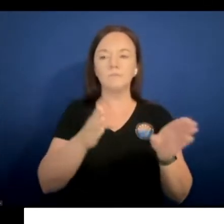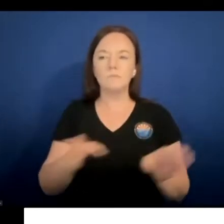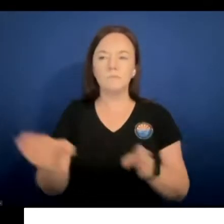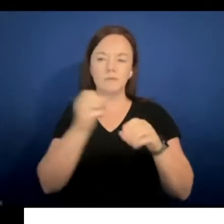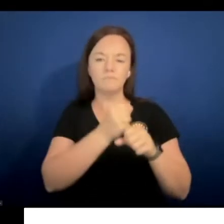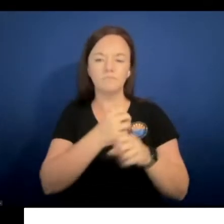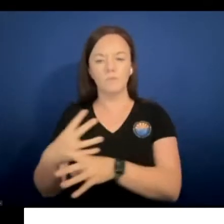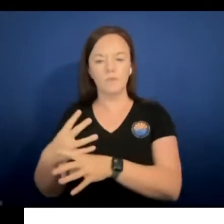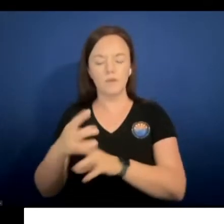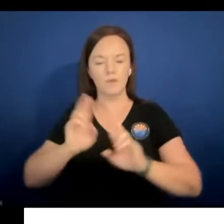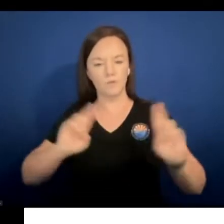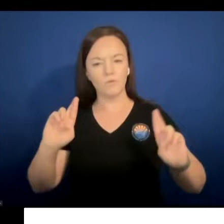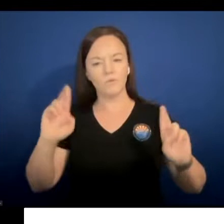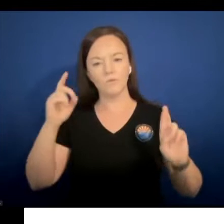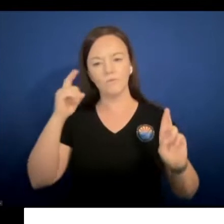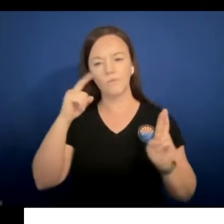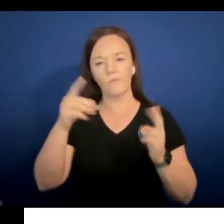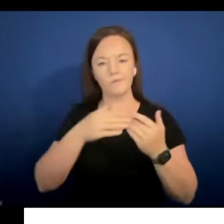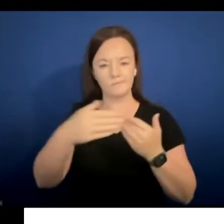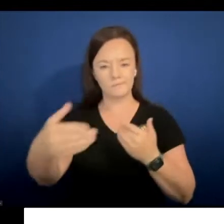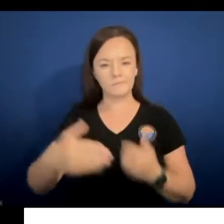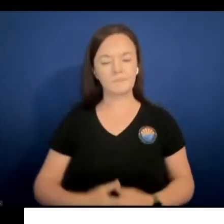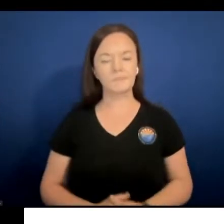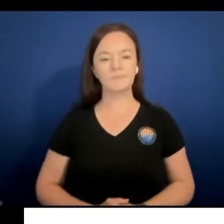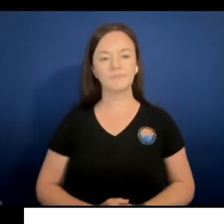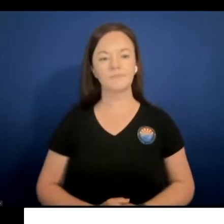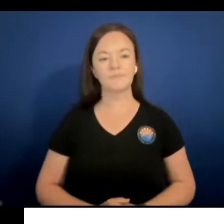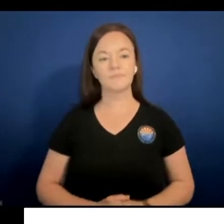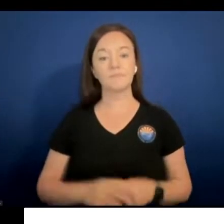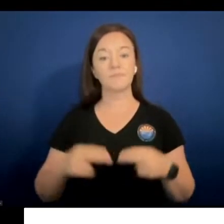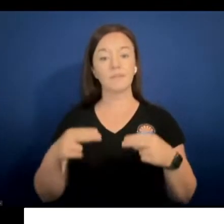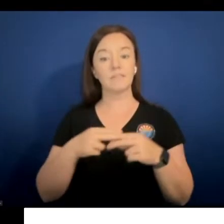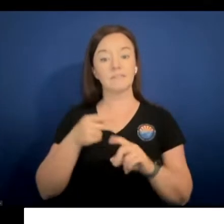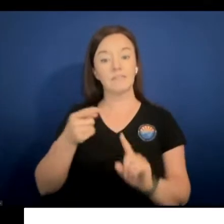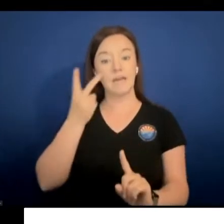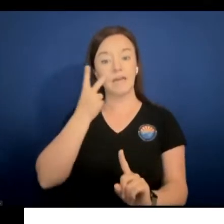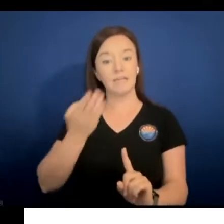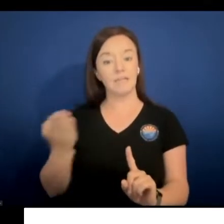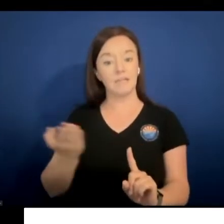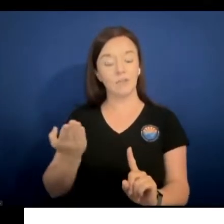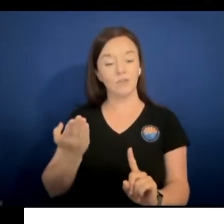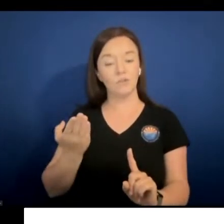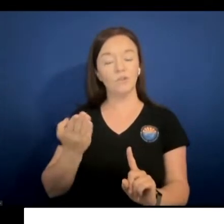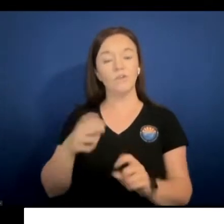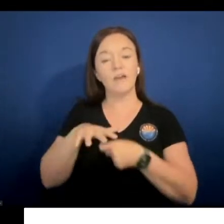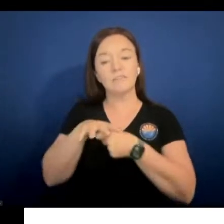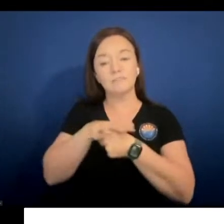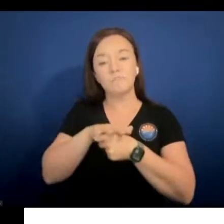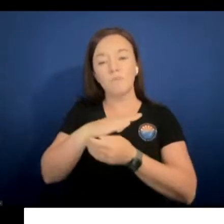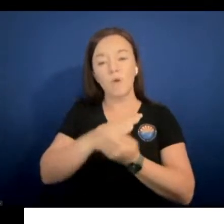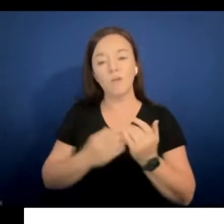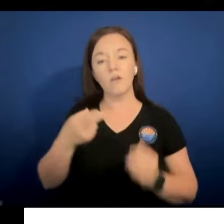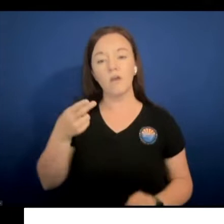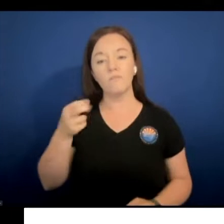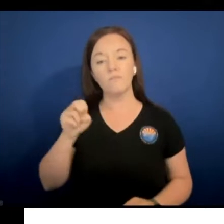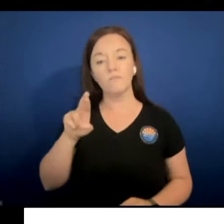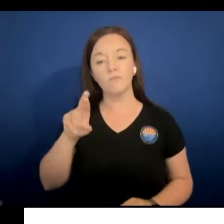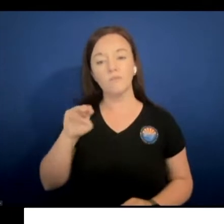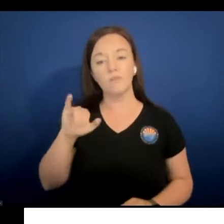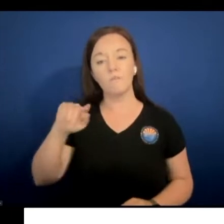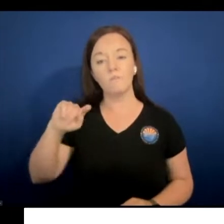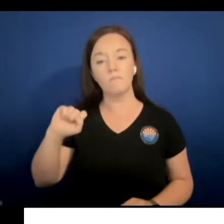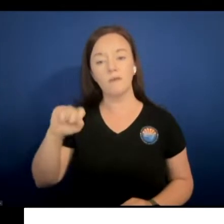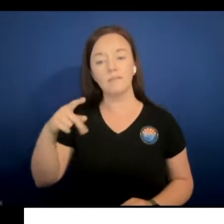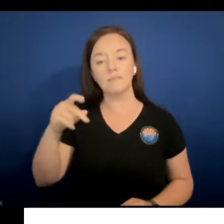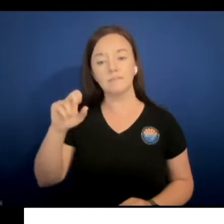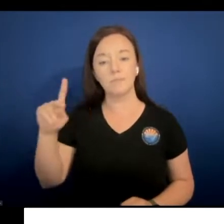for. So on the slide here, this is a portion of the Hermit's Peak fire footprint. And